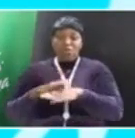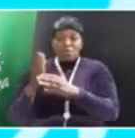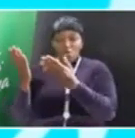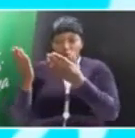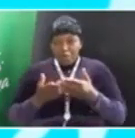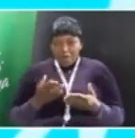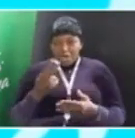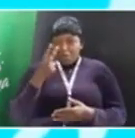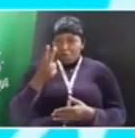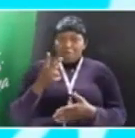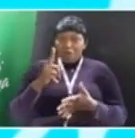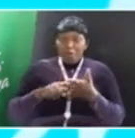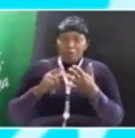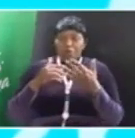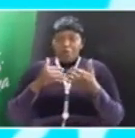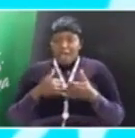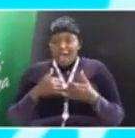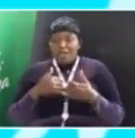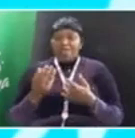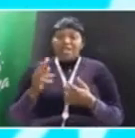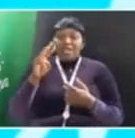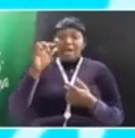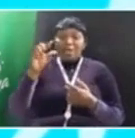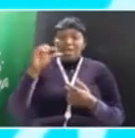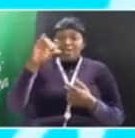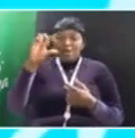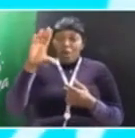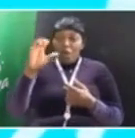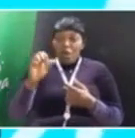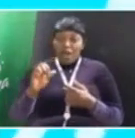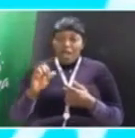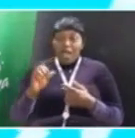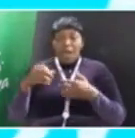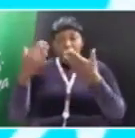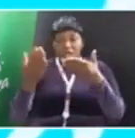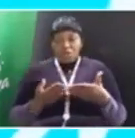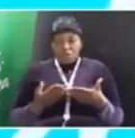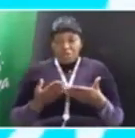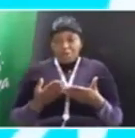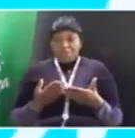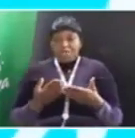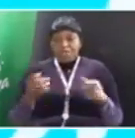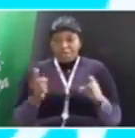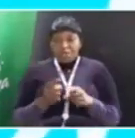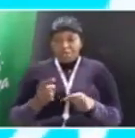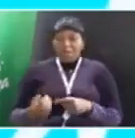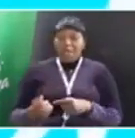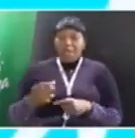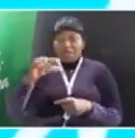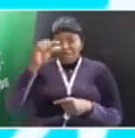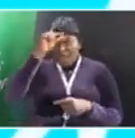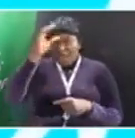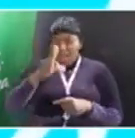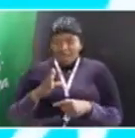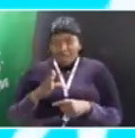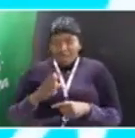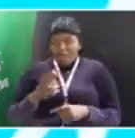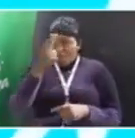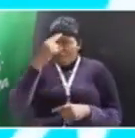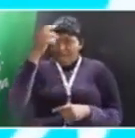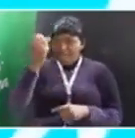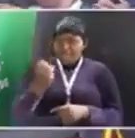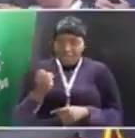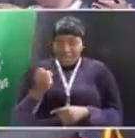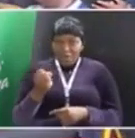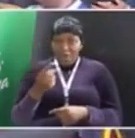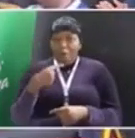we have in magical Kenya. I'll just quickly introduce them. Of course, we have Governor Olelenku of Kajiado, with whom we